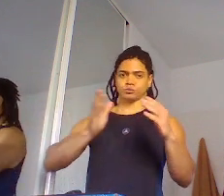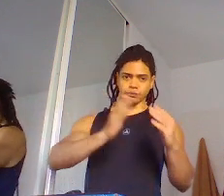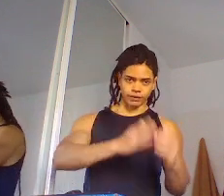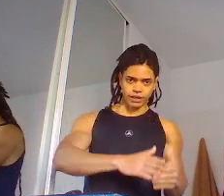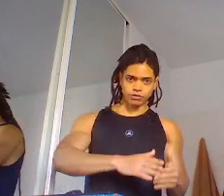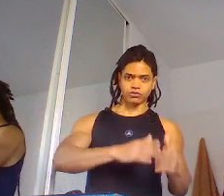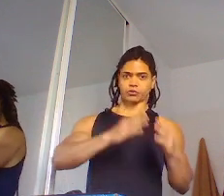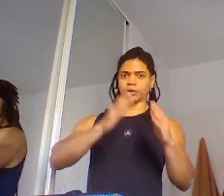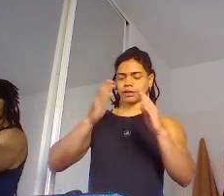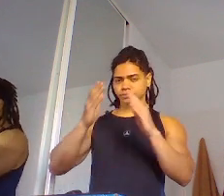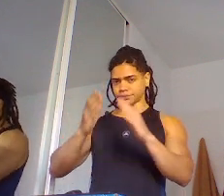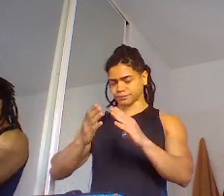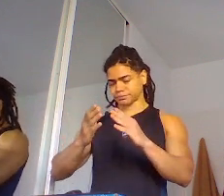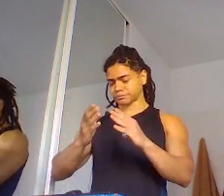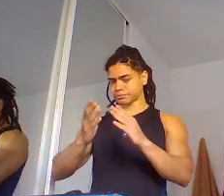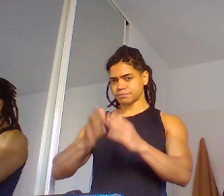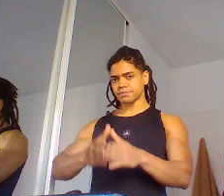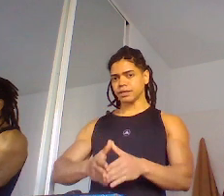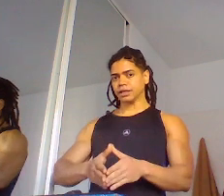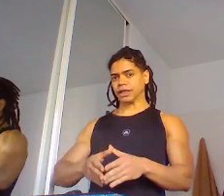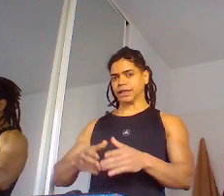as industry,